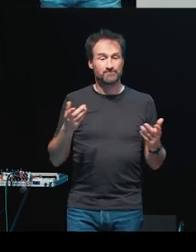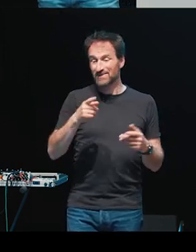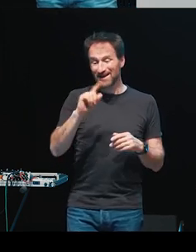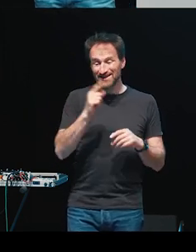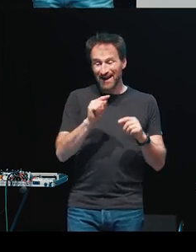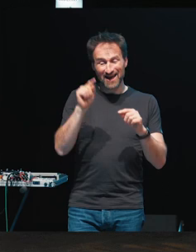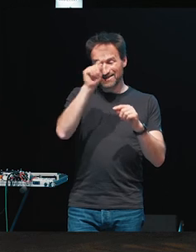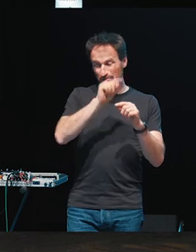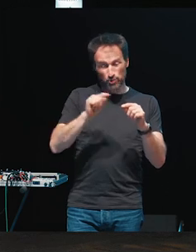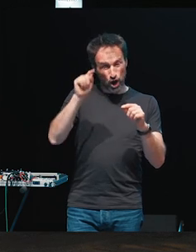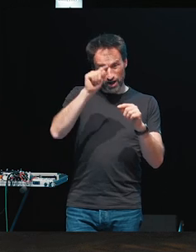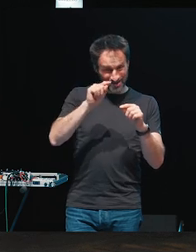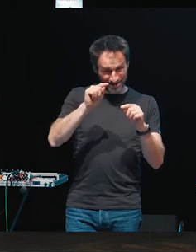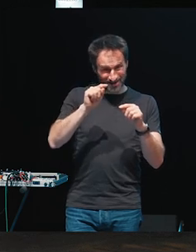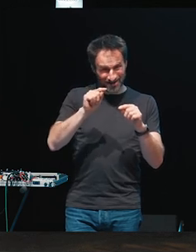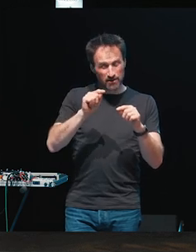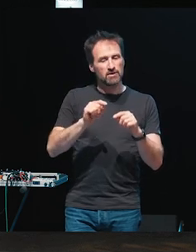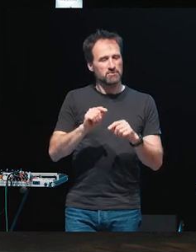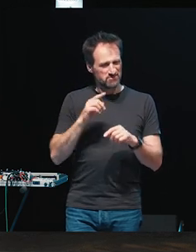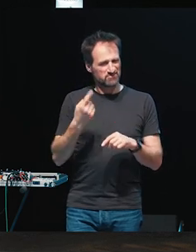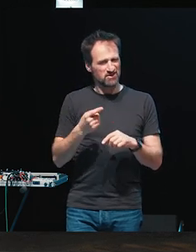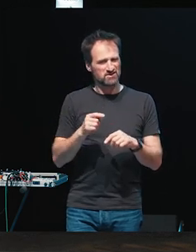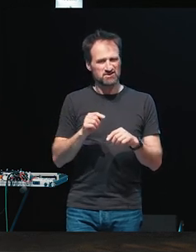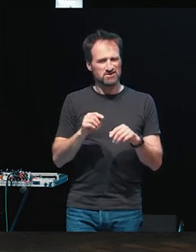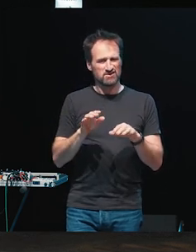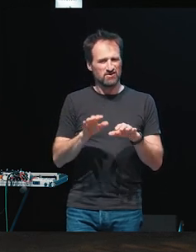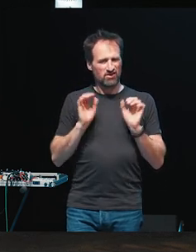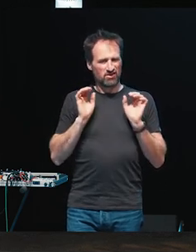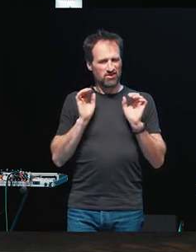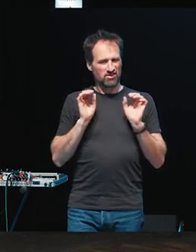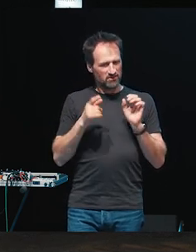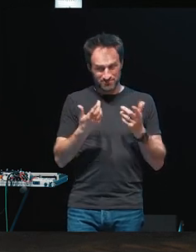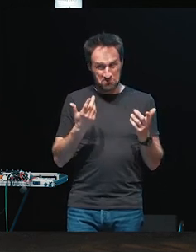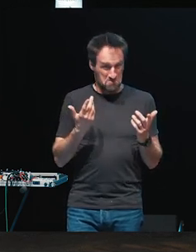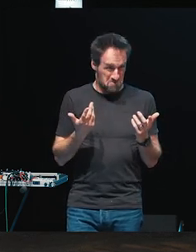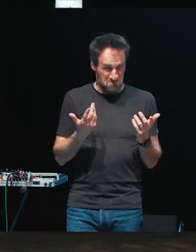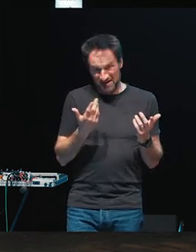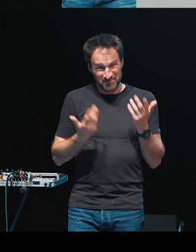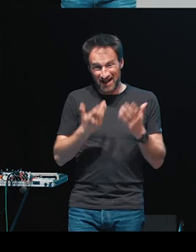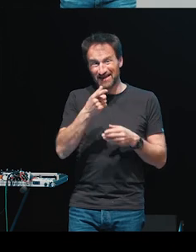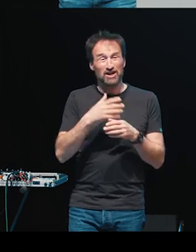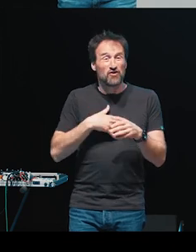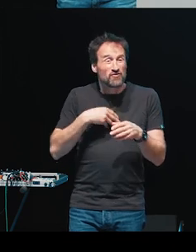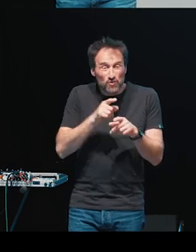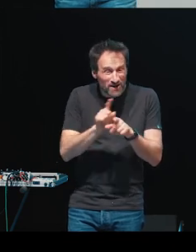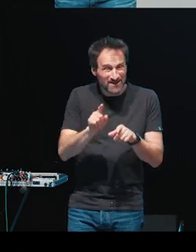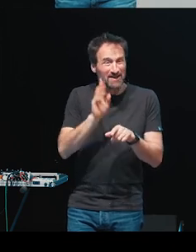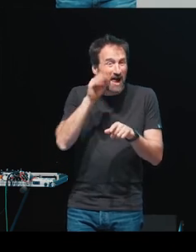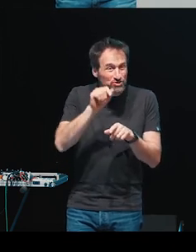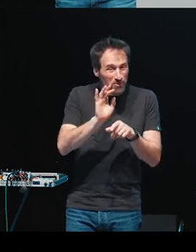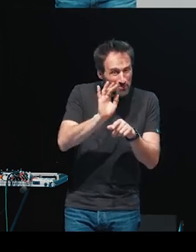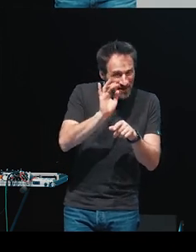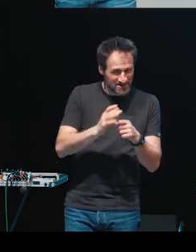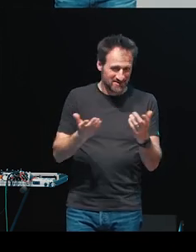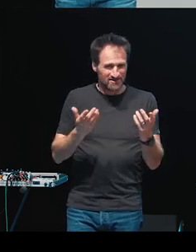menu, the conversion dropped. Maybe it didn't feel like a button to click. Where they just removed the icon to the text,